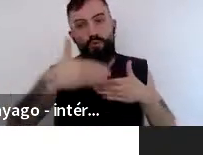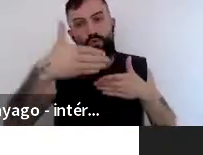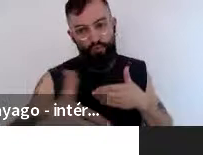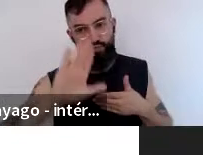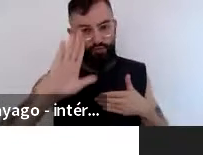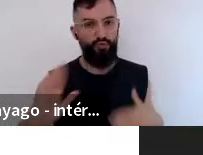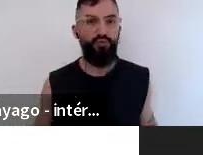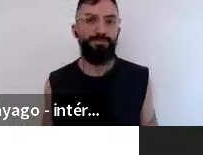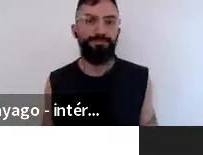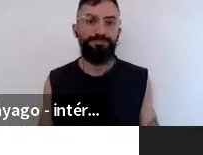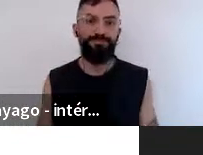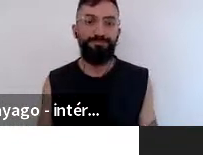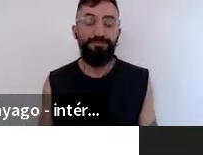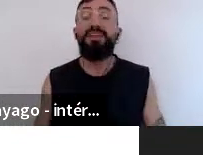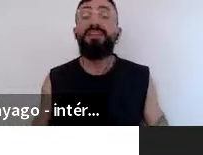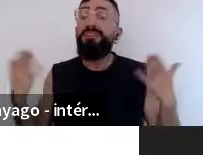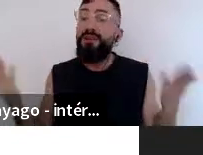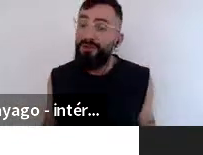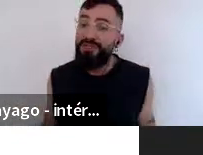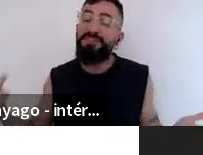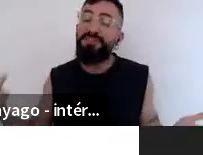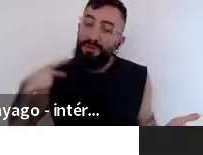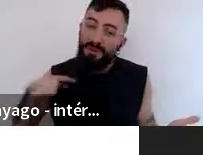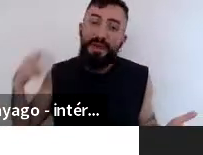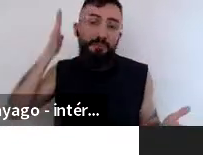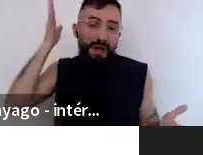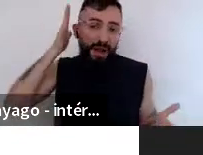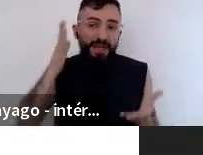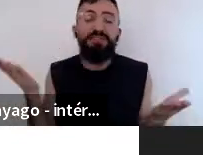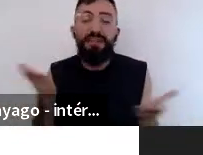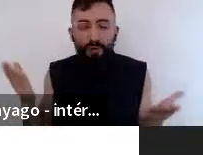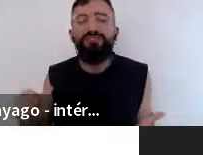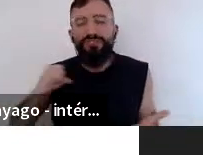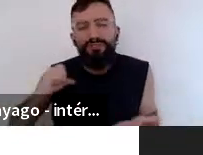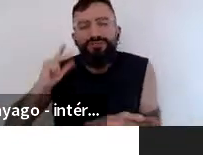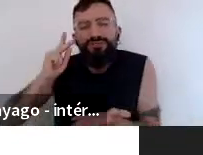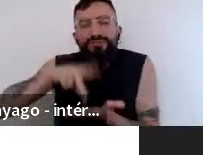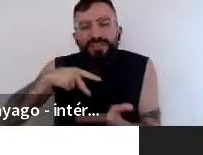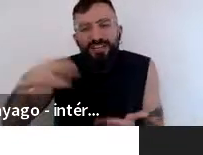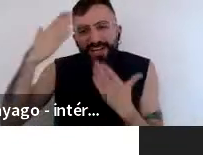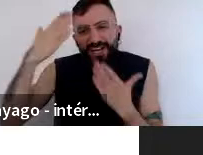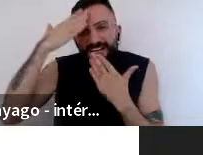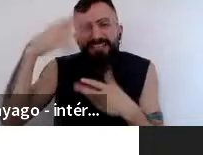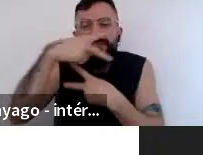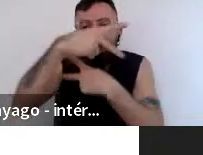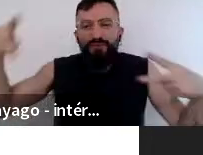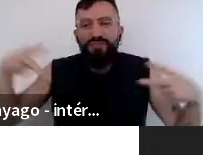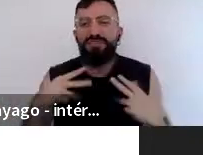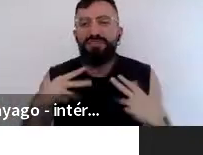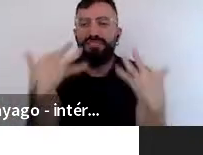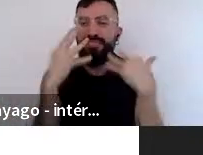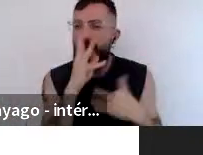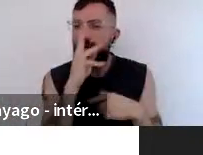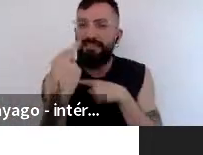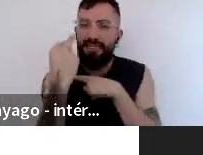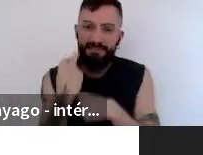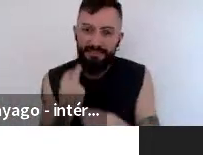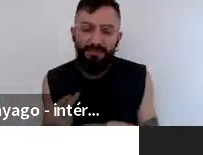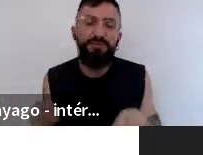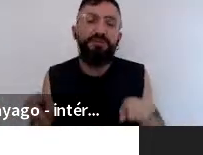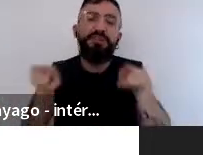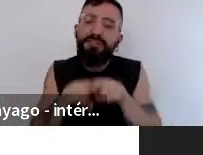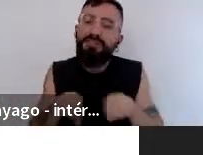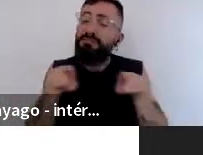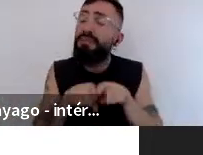so that's all I have for today. I really thank you for your attention, and please feel free